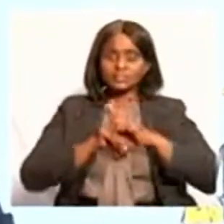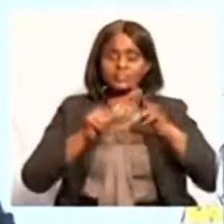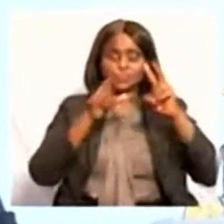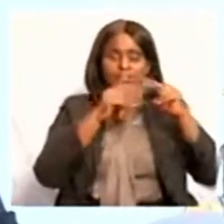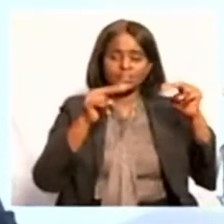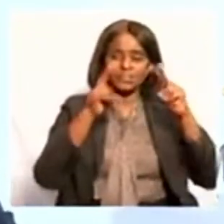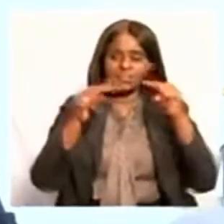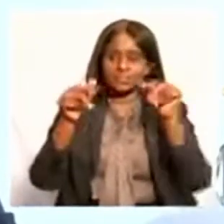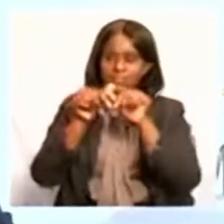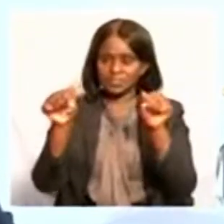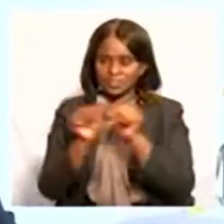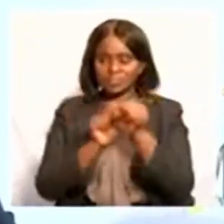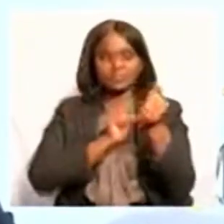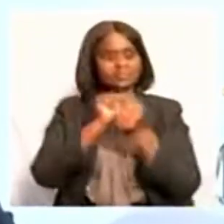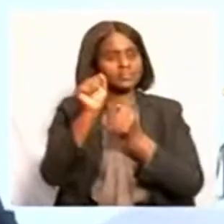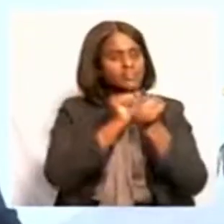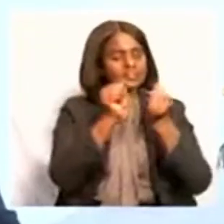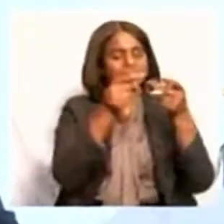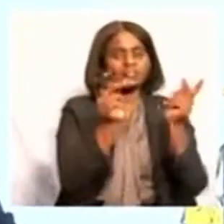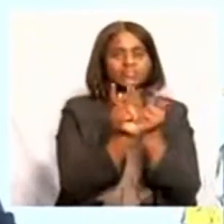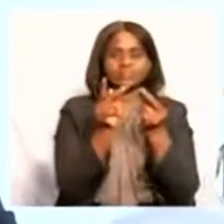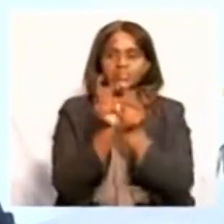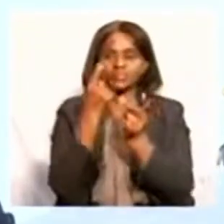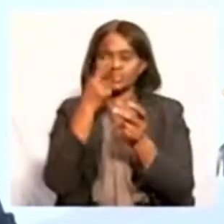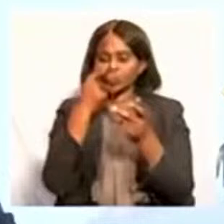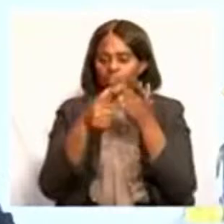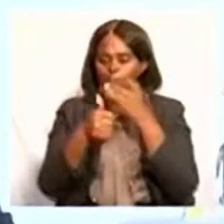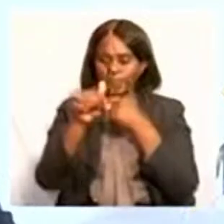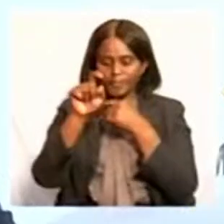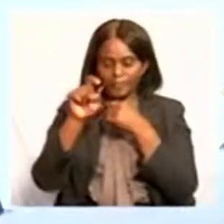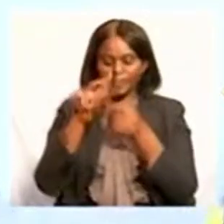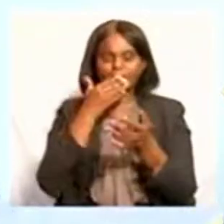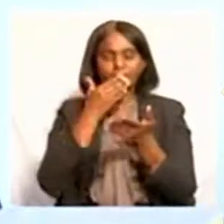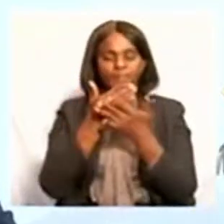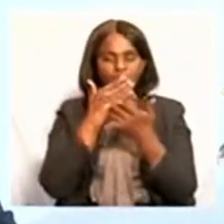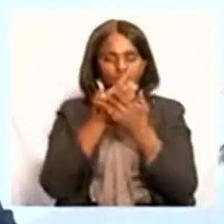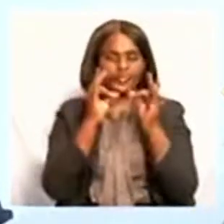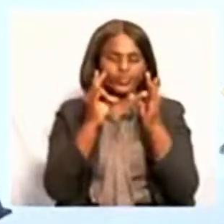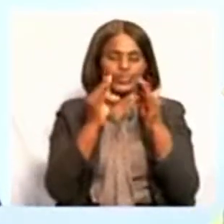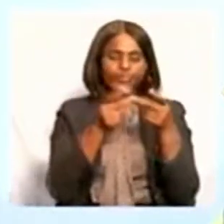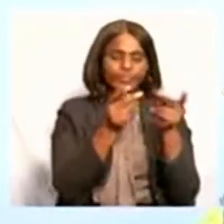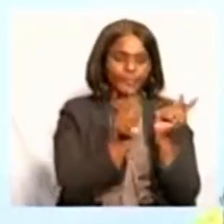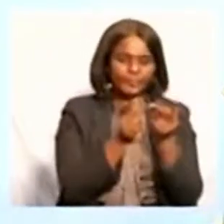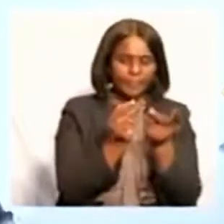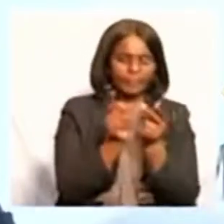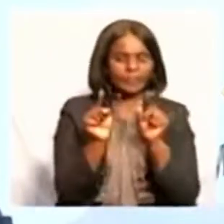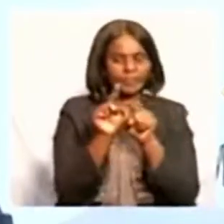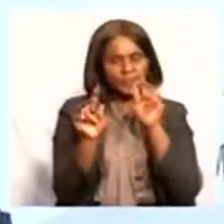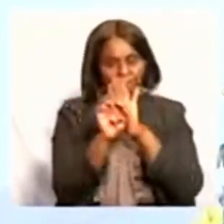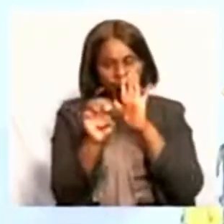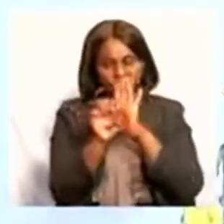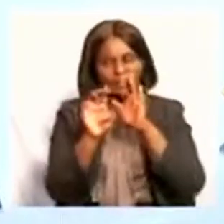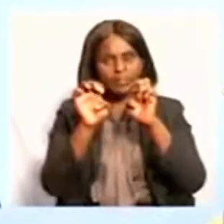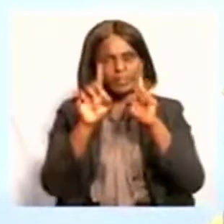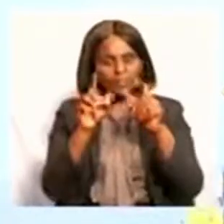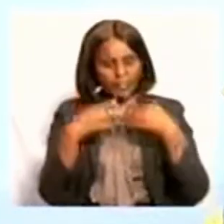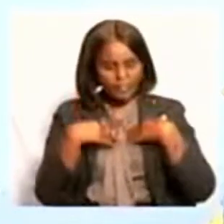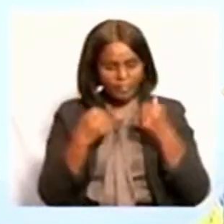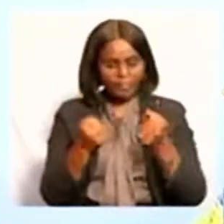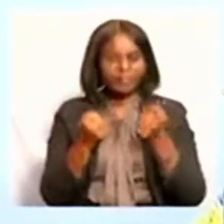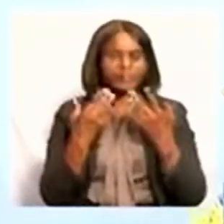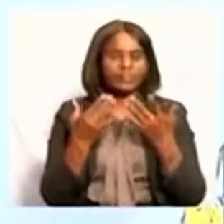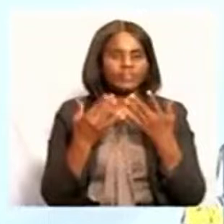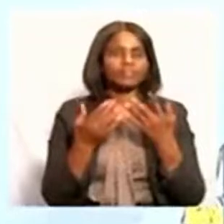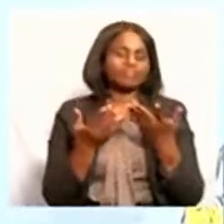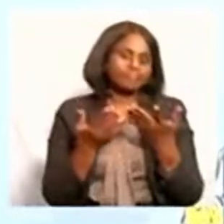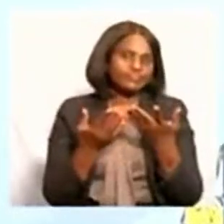areas, far-flung areas, who need proper facilities such as education, health.